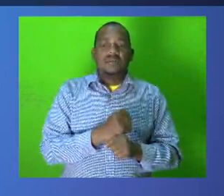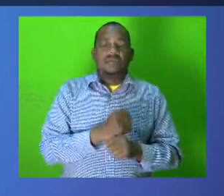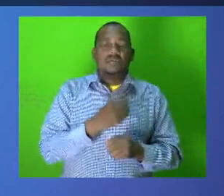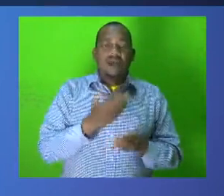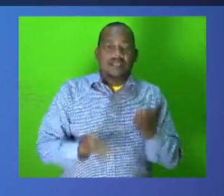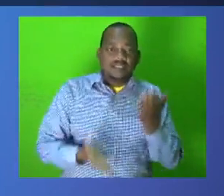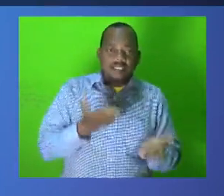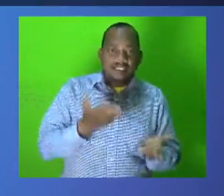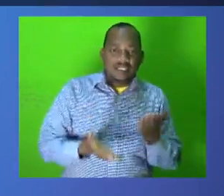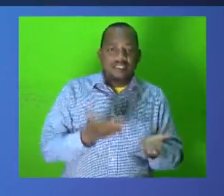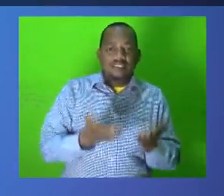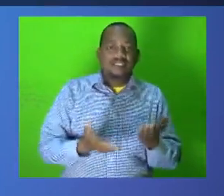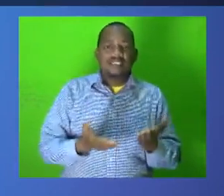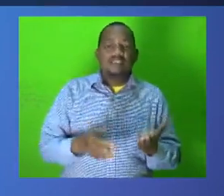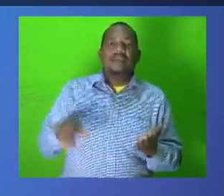the